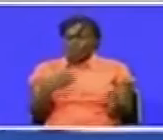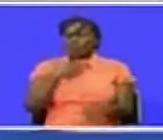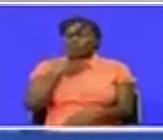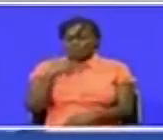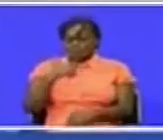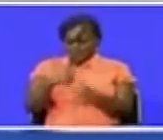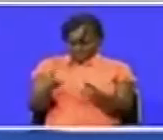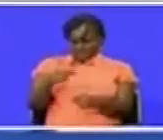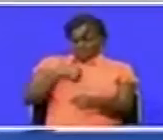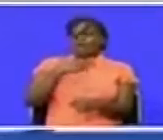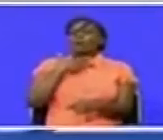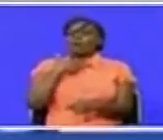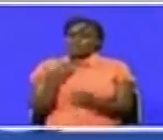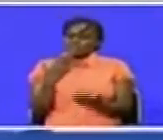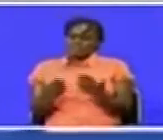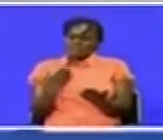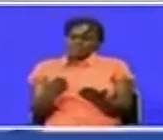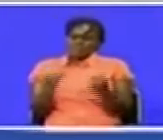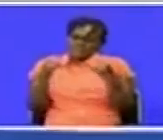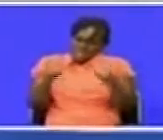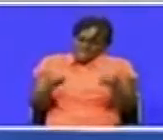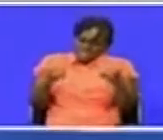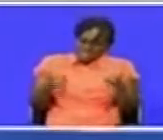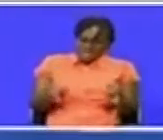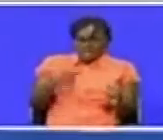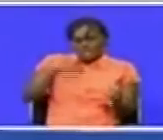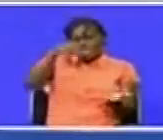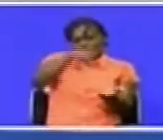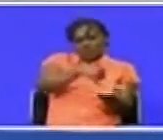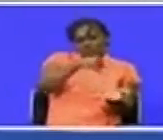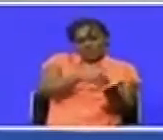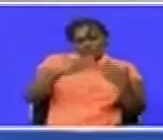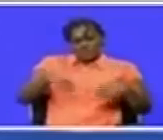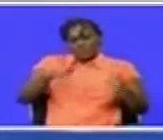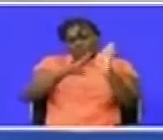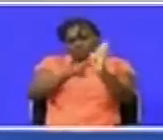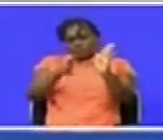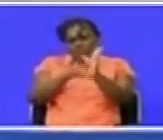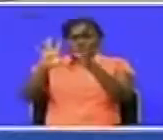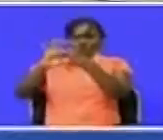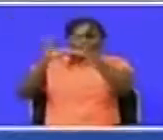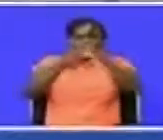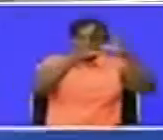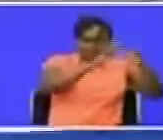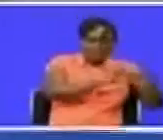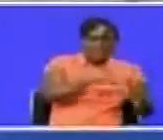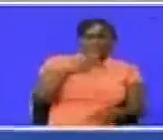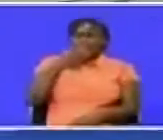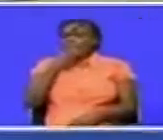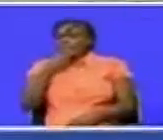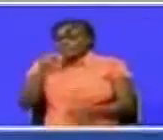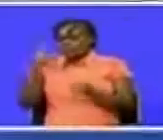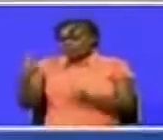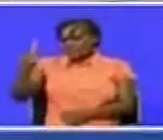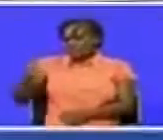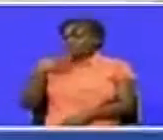ni katika ile bidii yangu tu niwe mmoja wapo ya wale wataenda Olympic. The men's 1500